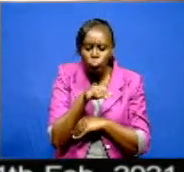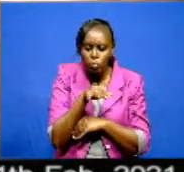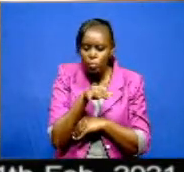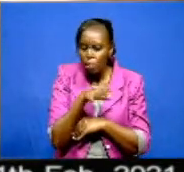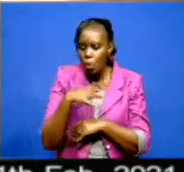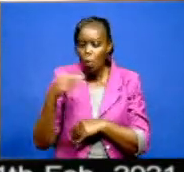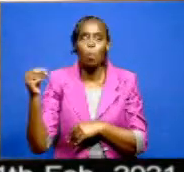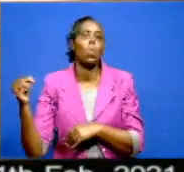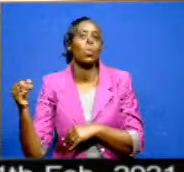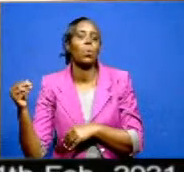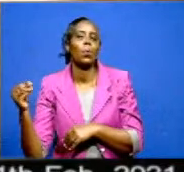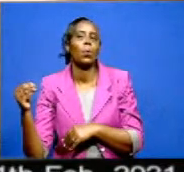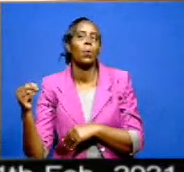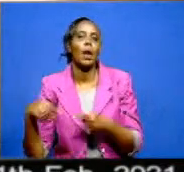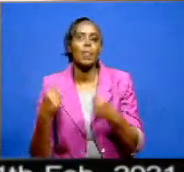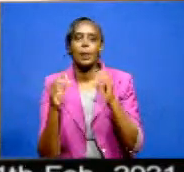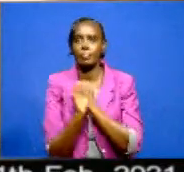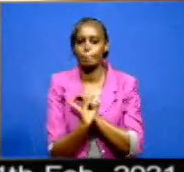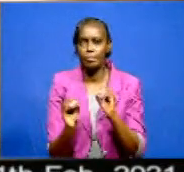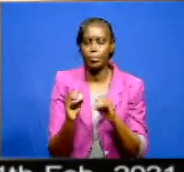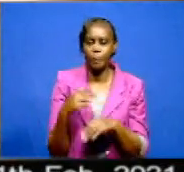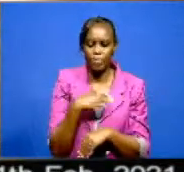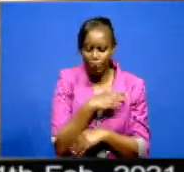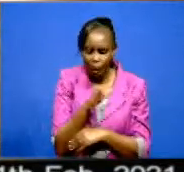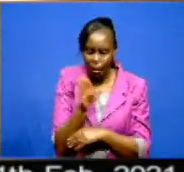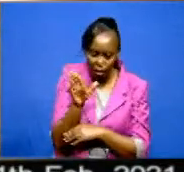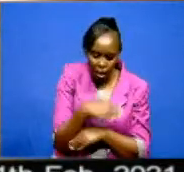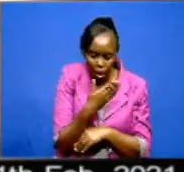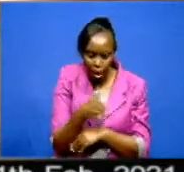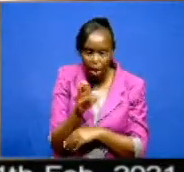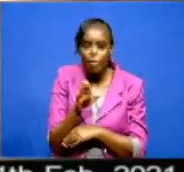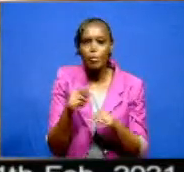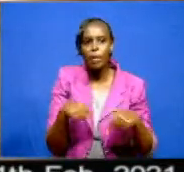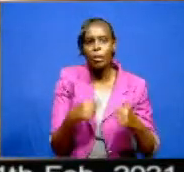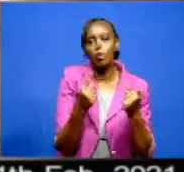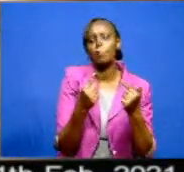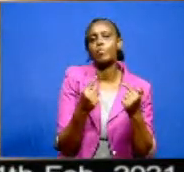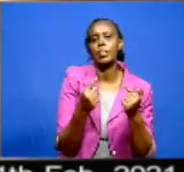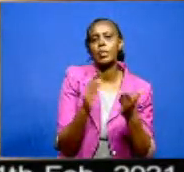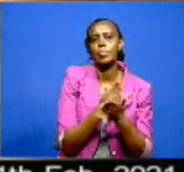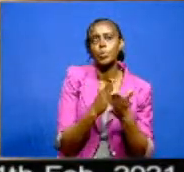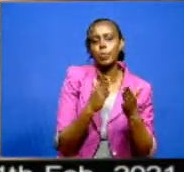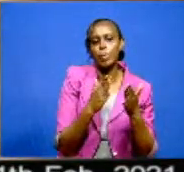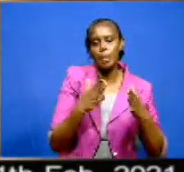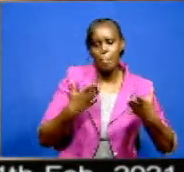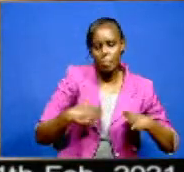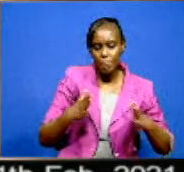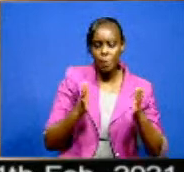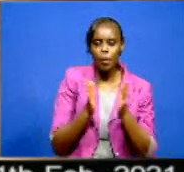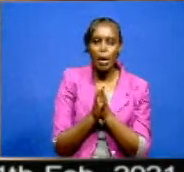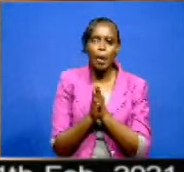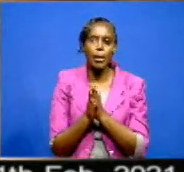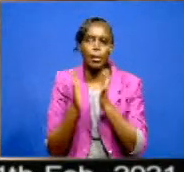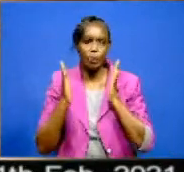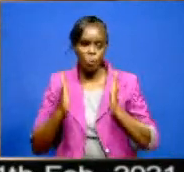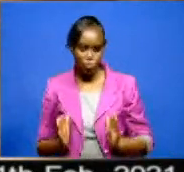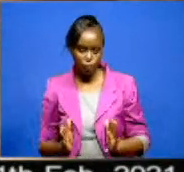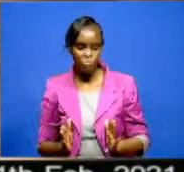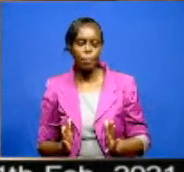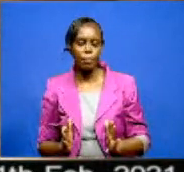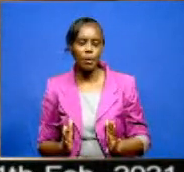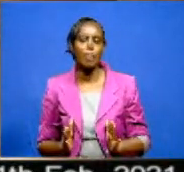those farms. Elephants have been one of the biggest conflicts between wildlife and human life, and this has